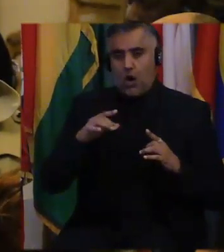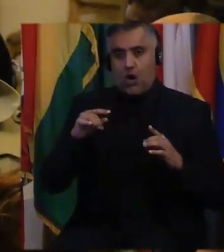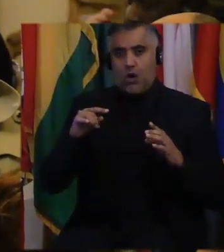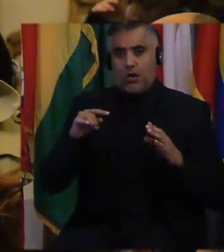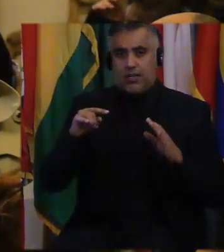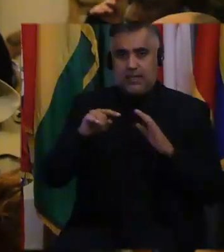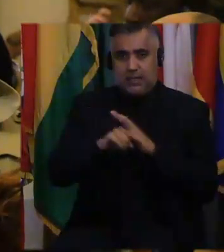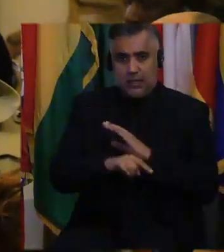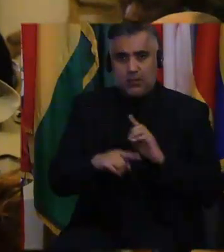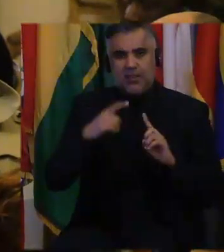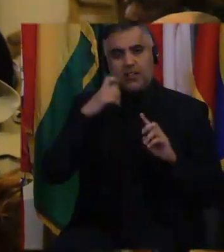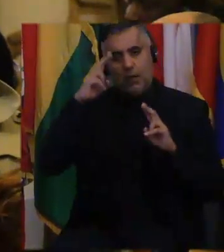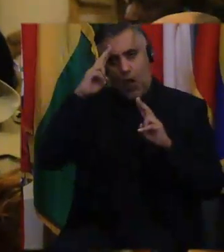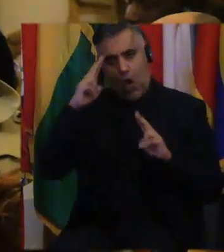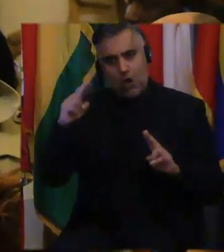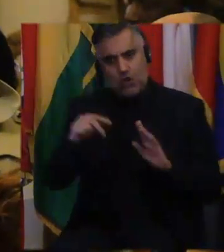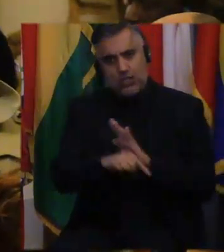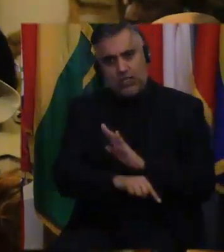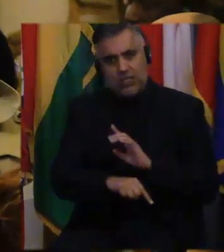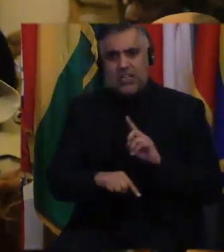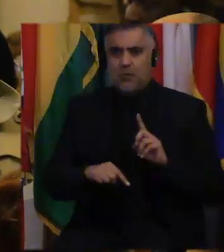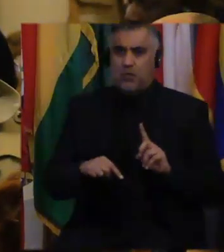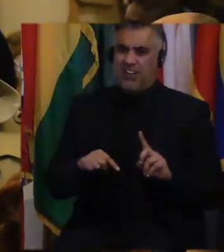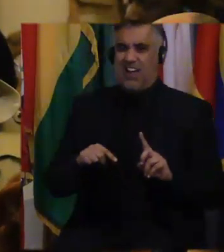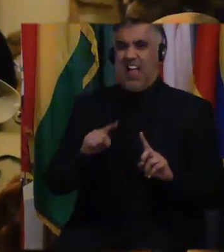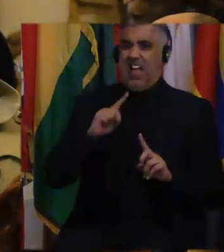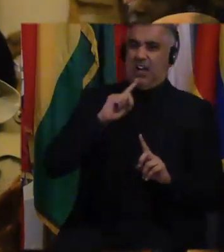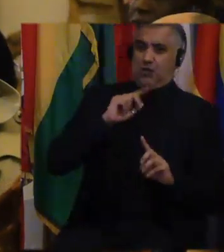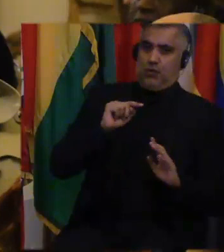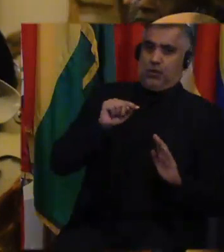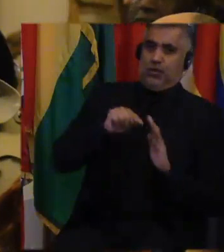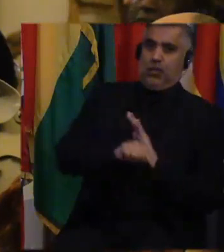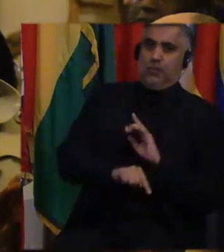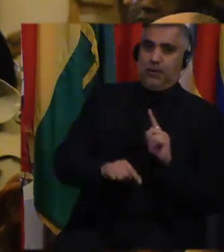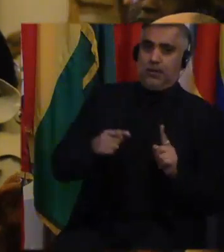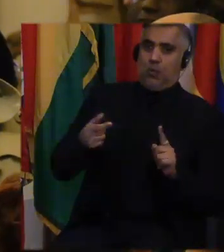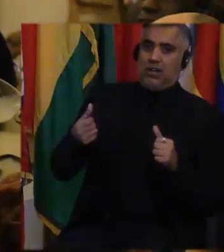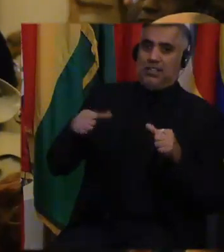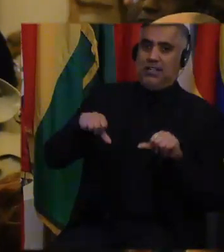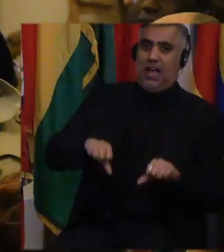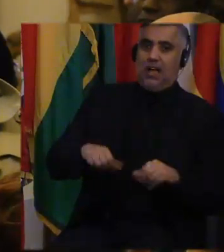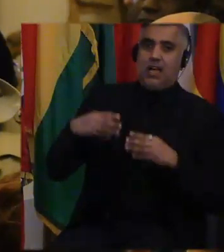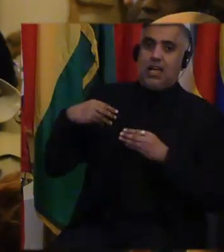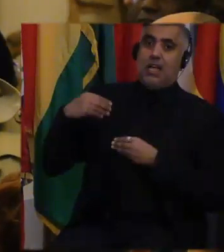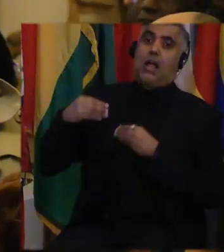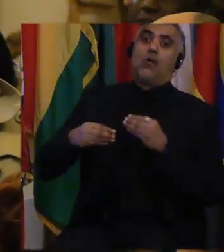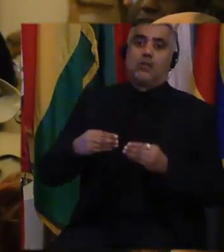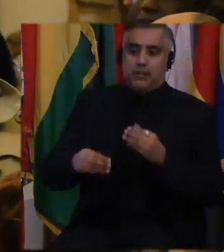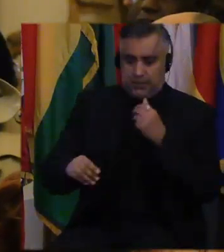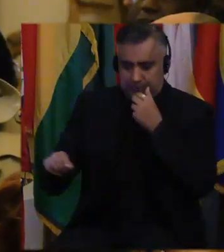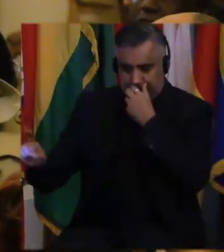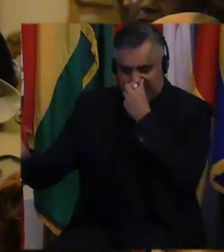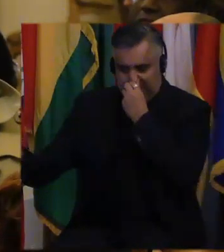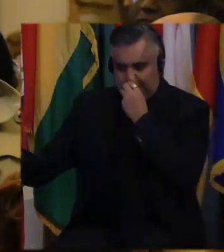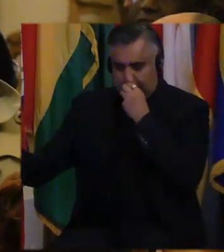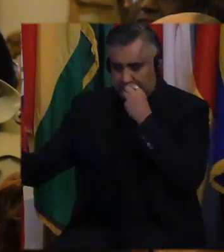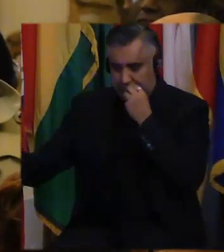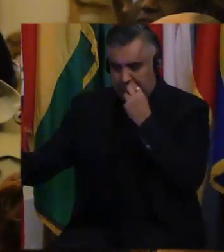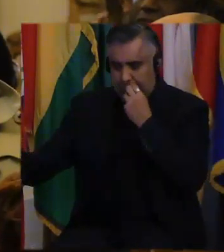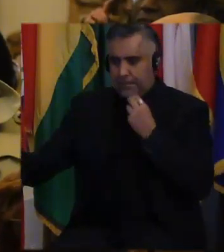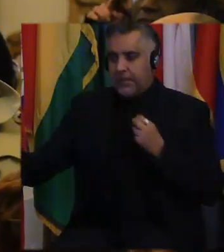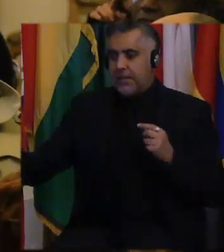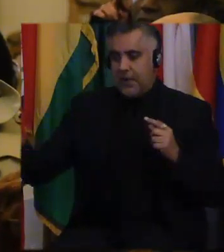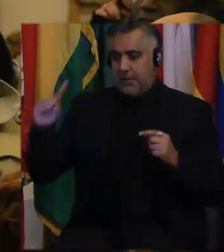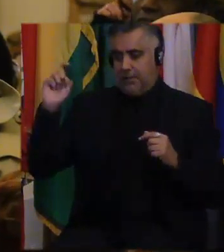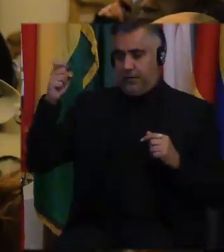umbrella of honor killing when they are actually killed because they want to deny them inheritance, for example. So that's my